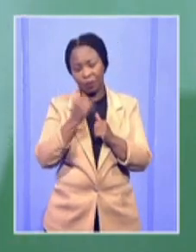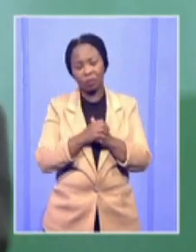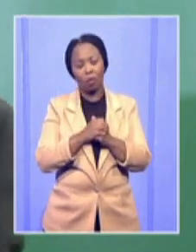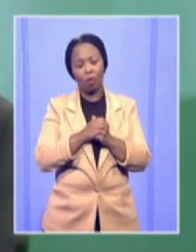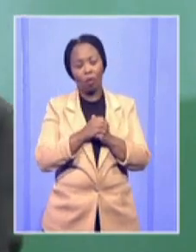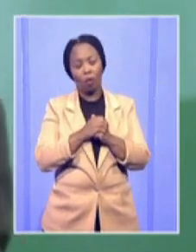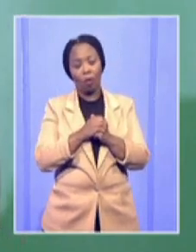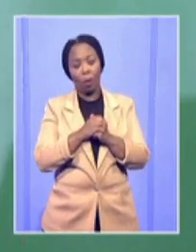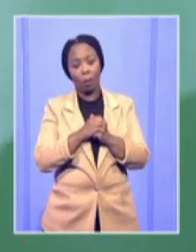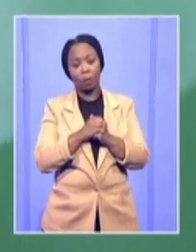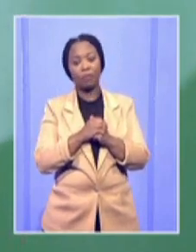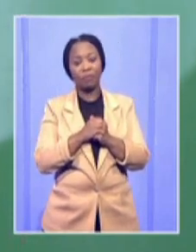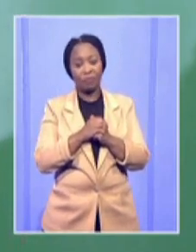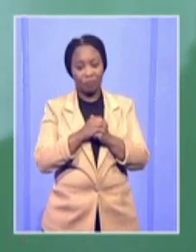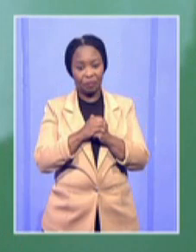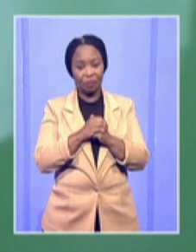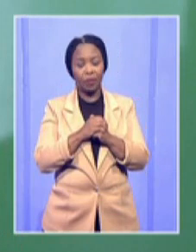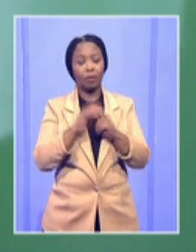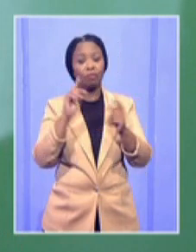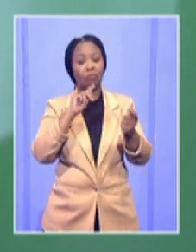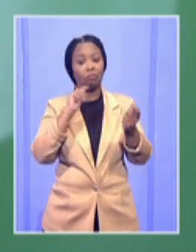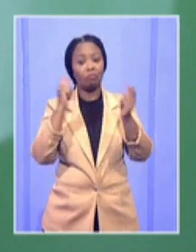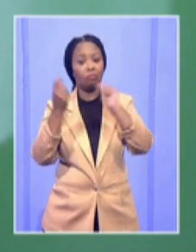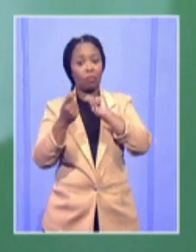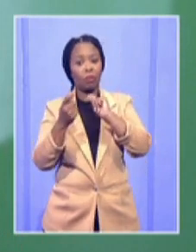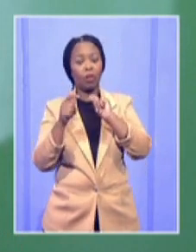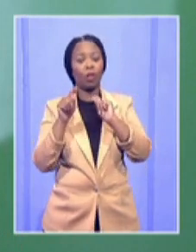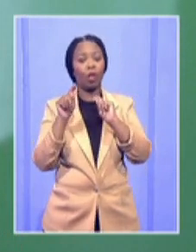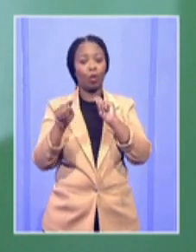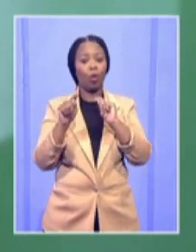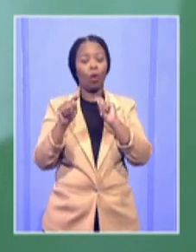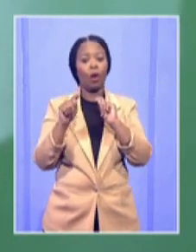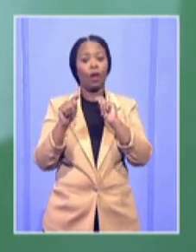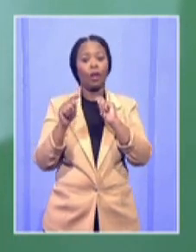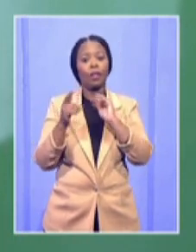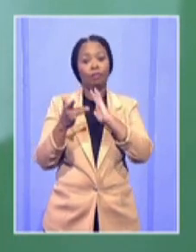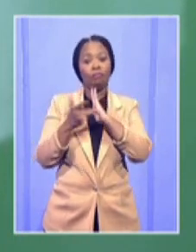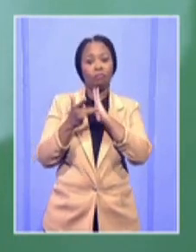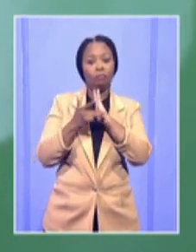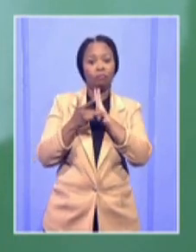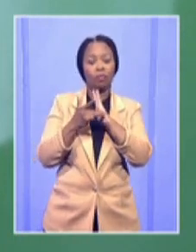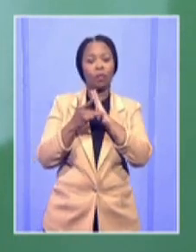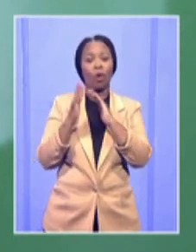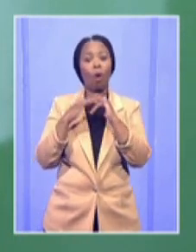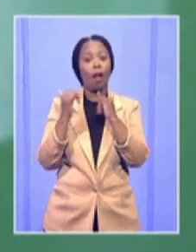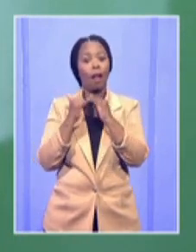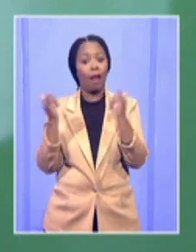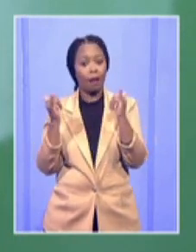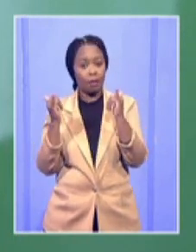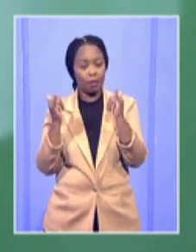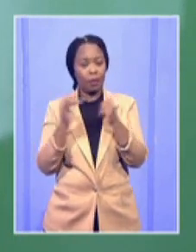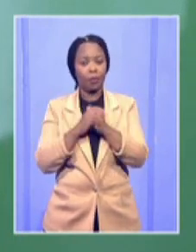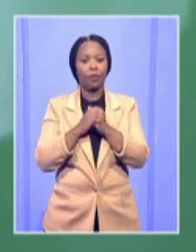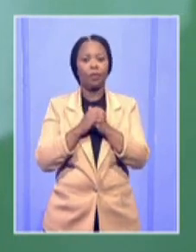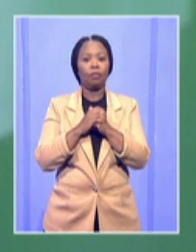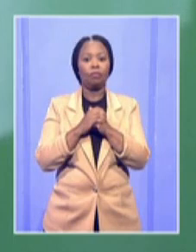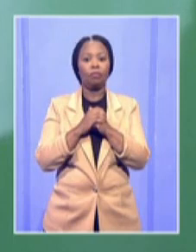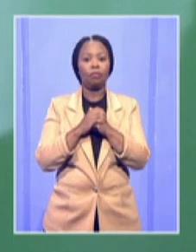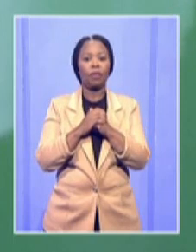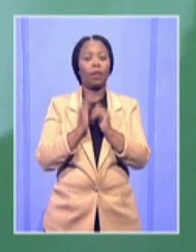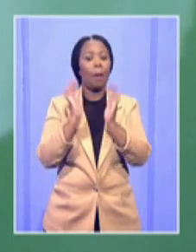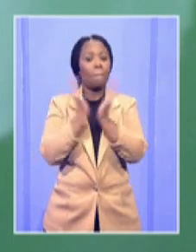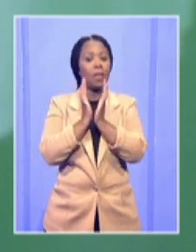The quick transition into electronic and virtual platforms facilitated regular and efficient